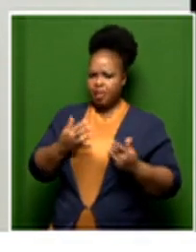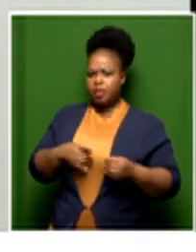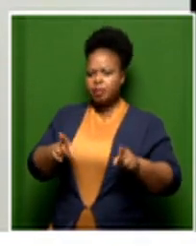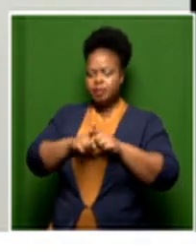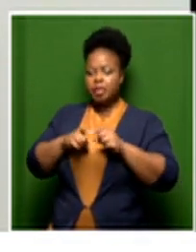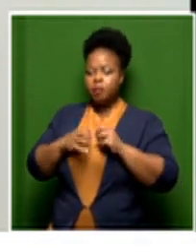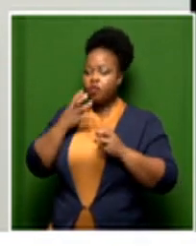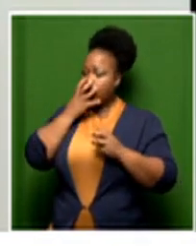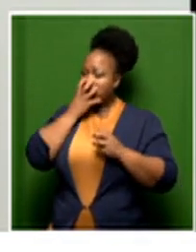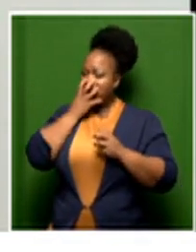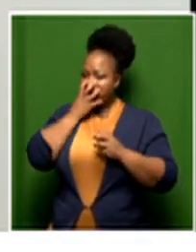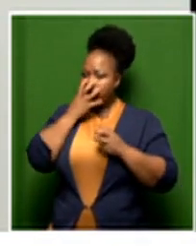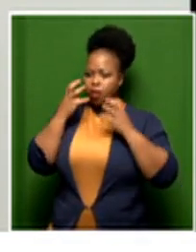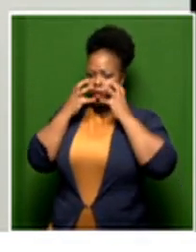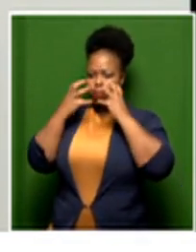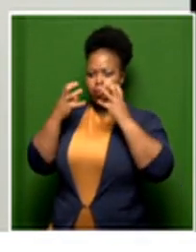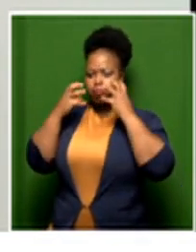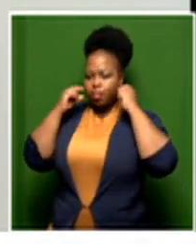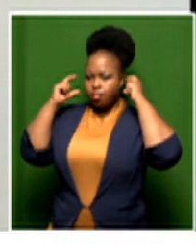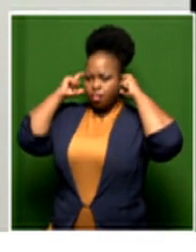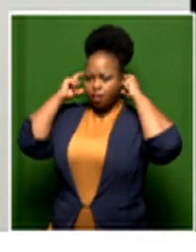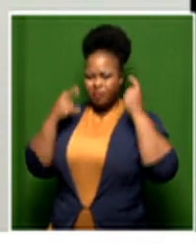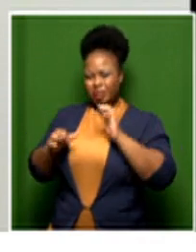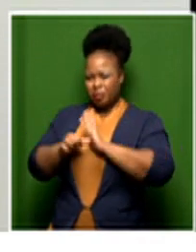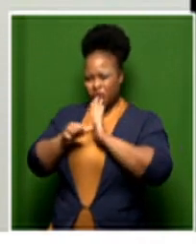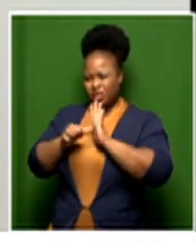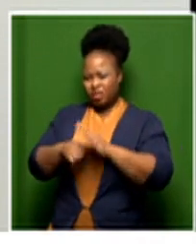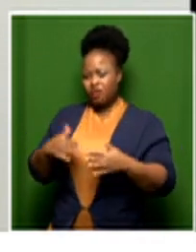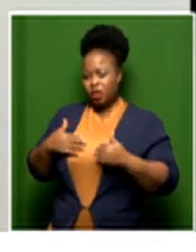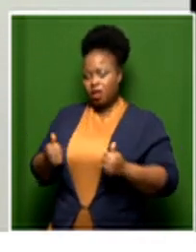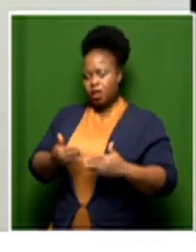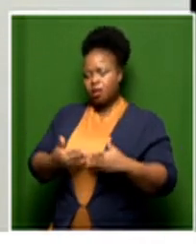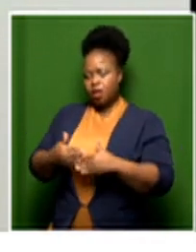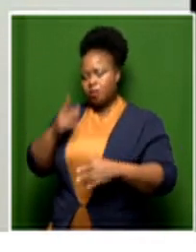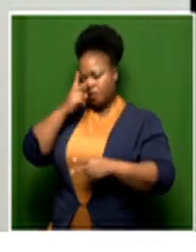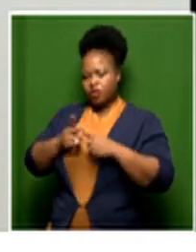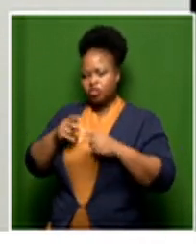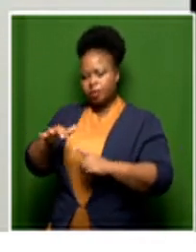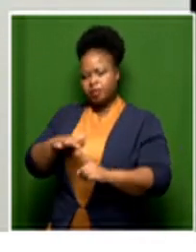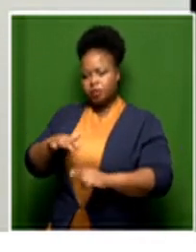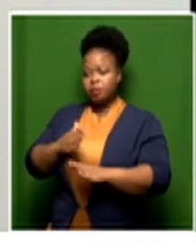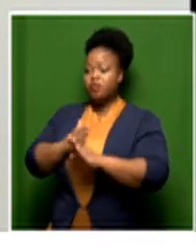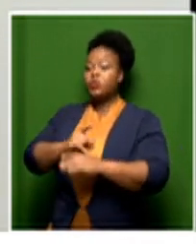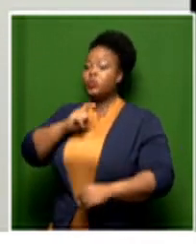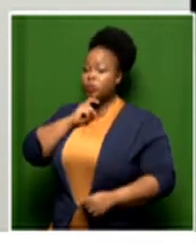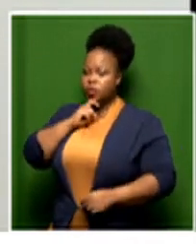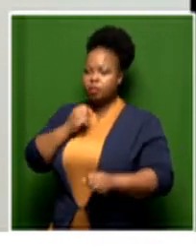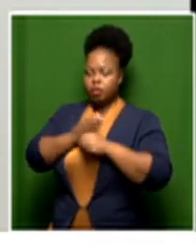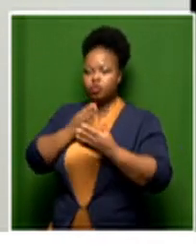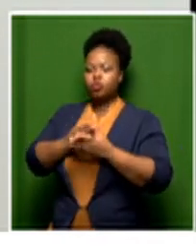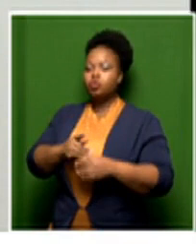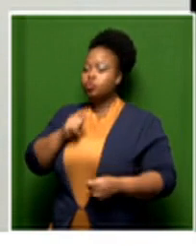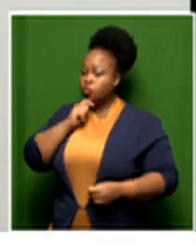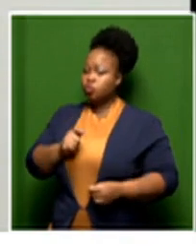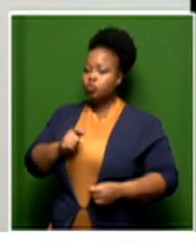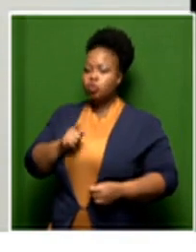of that particular mask, which is really important when one is using it in a healthcare professional setting. So before one uses it, ensure that the mask